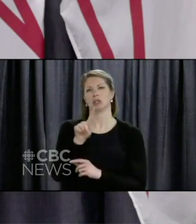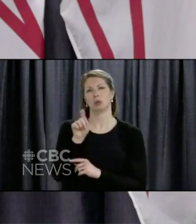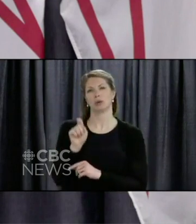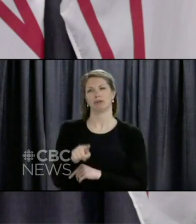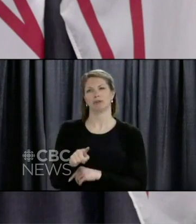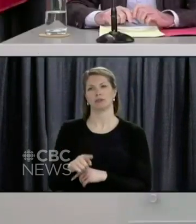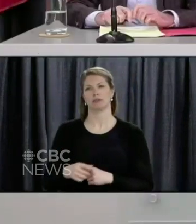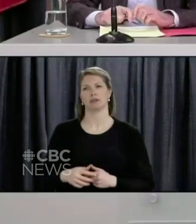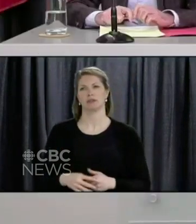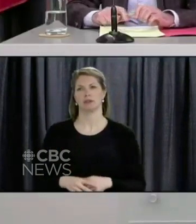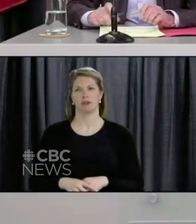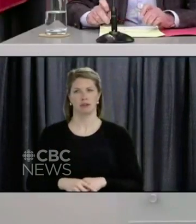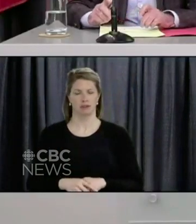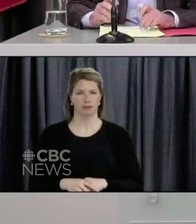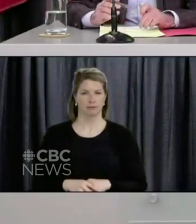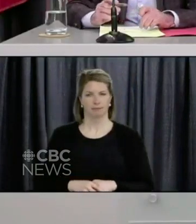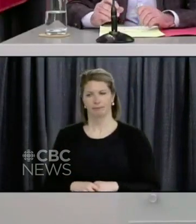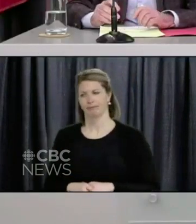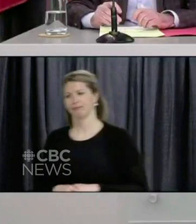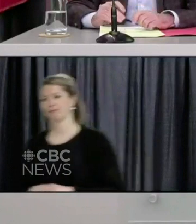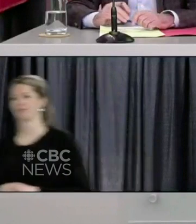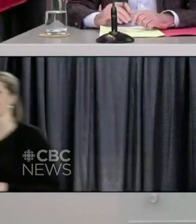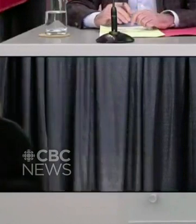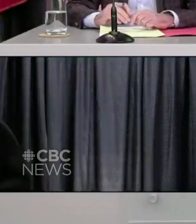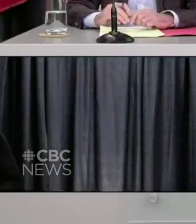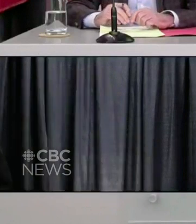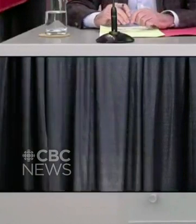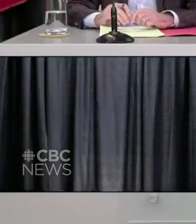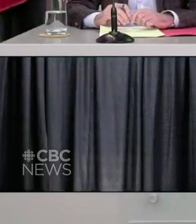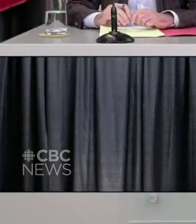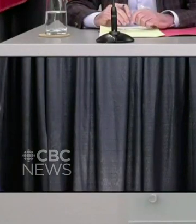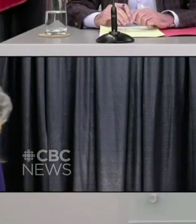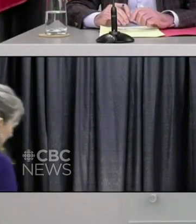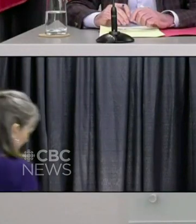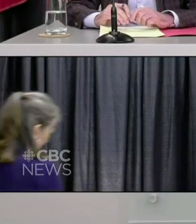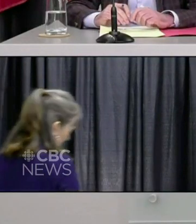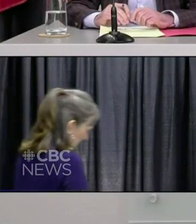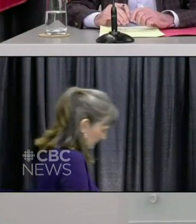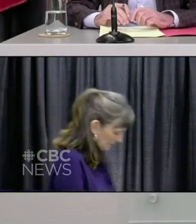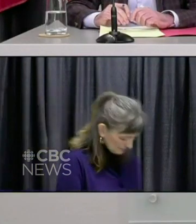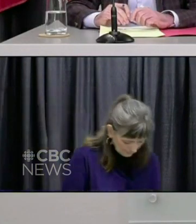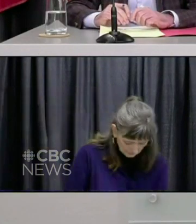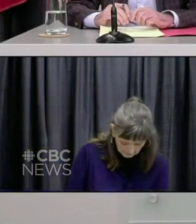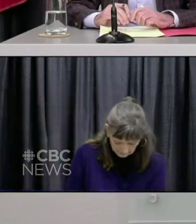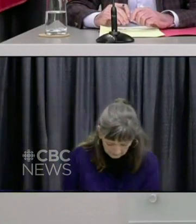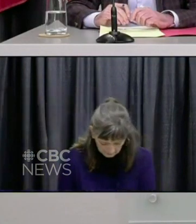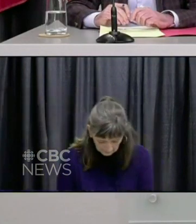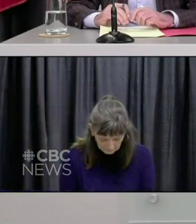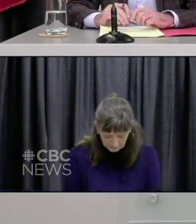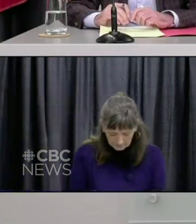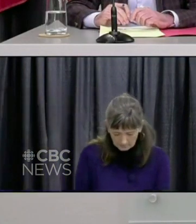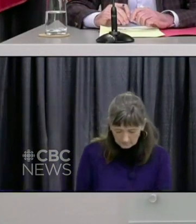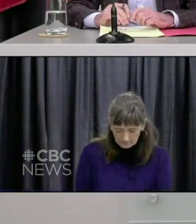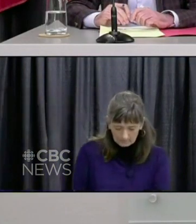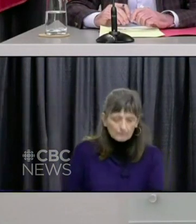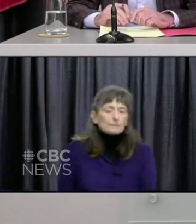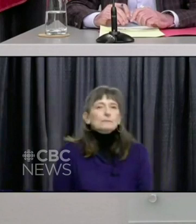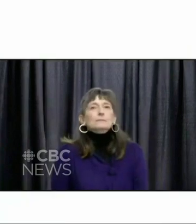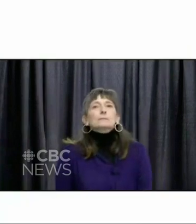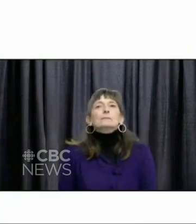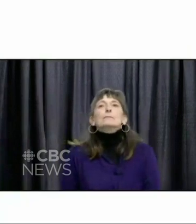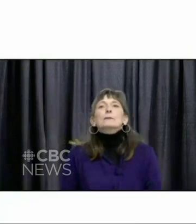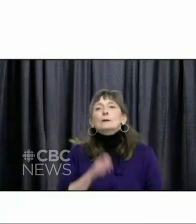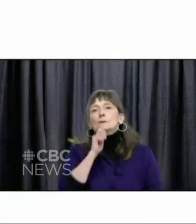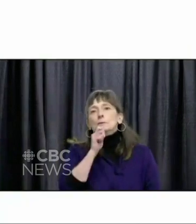questions. Thank you, Premier. For the benefit of our speakers, we have 7 reporters registered for today's call. In the essence of time,